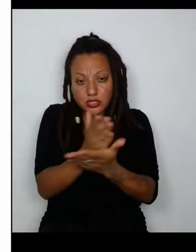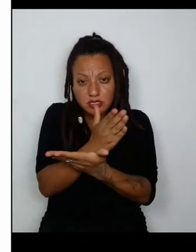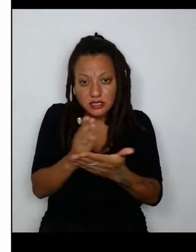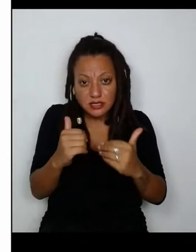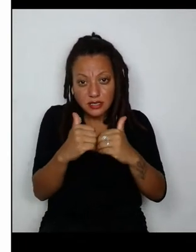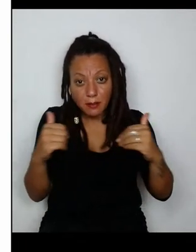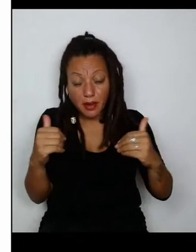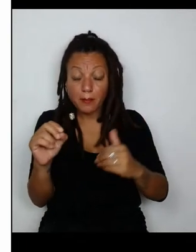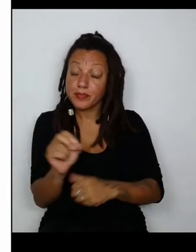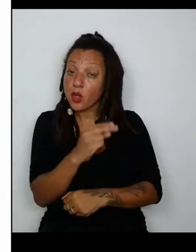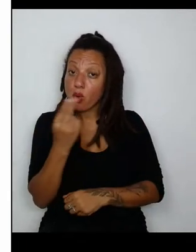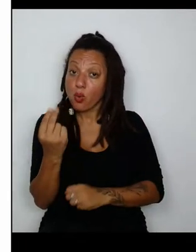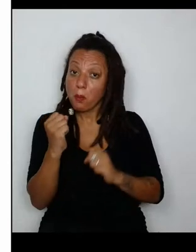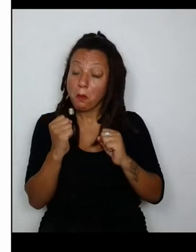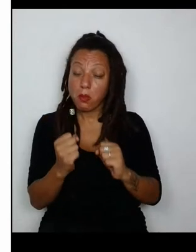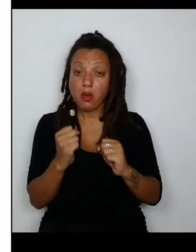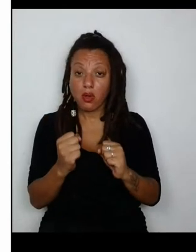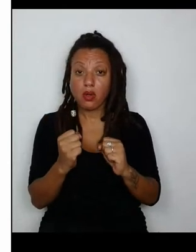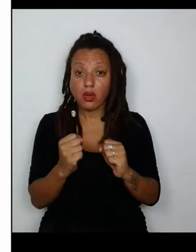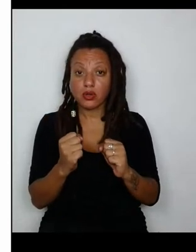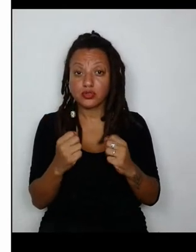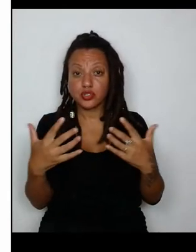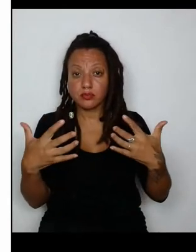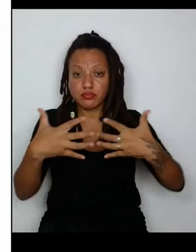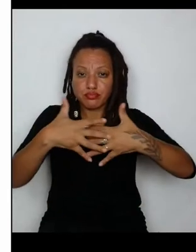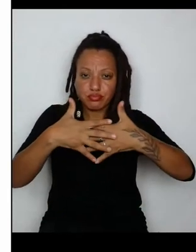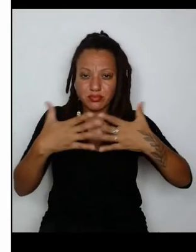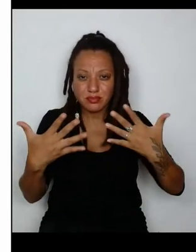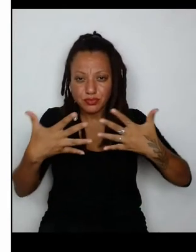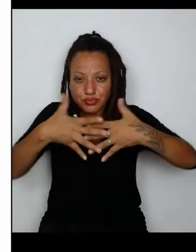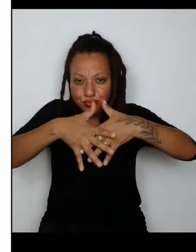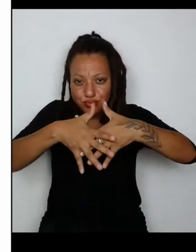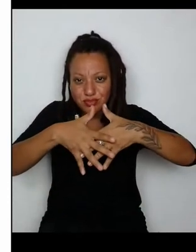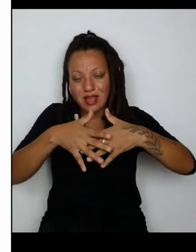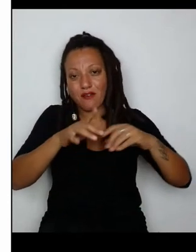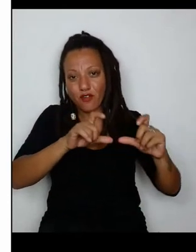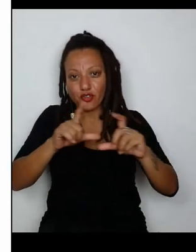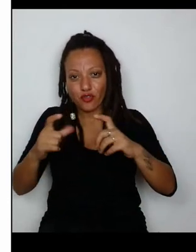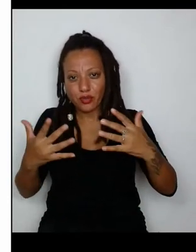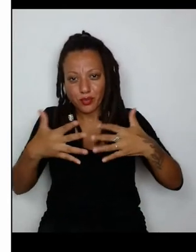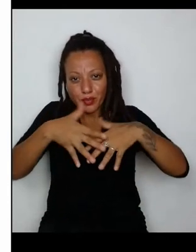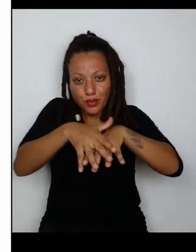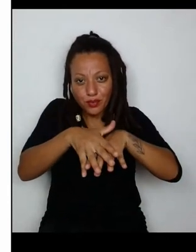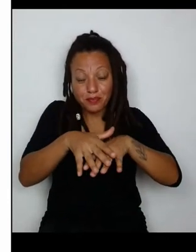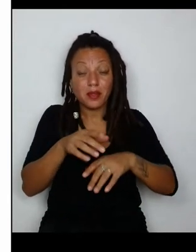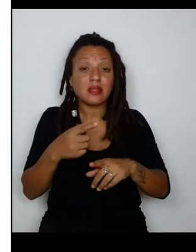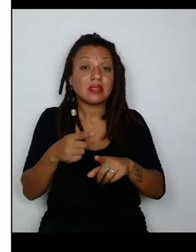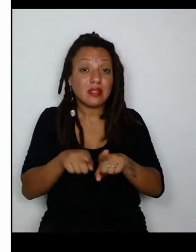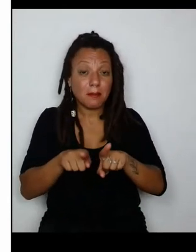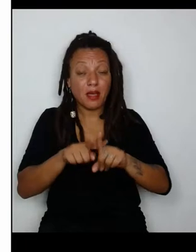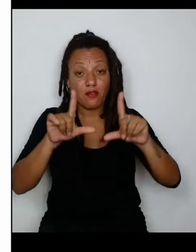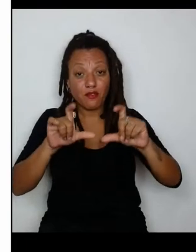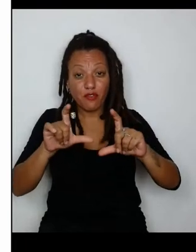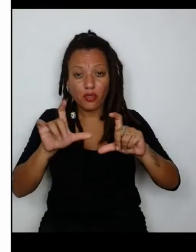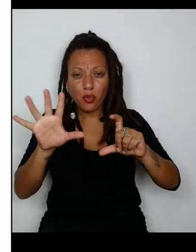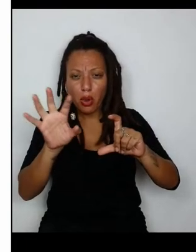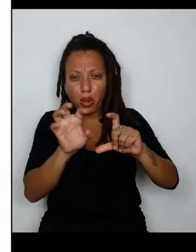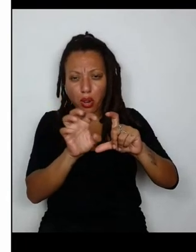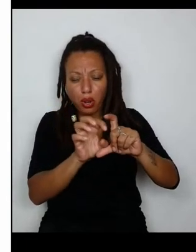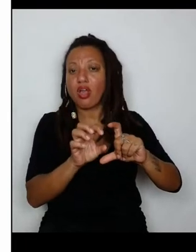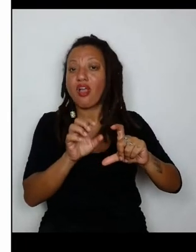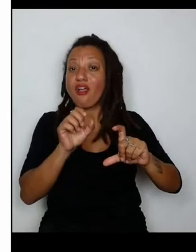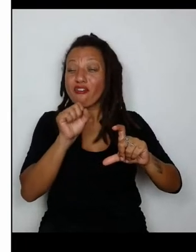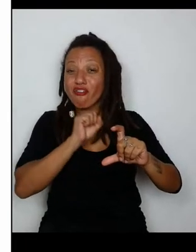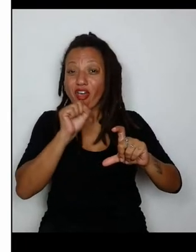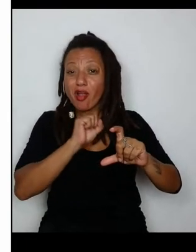as photographs age the layers may begin to decay or shift or even peel apart in this way photographs offer